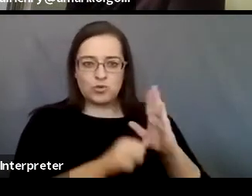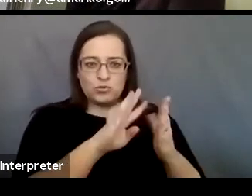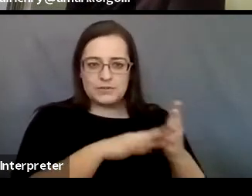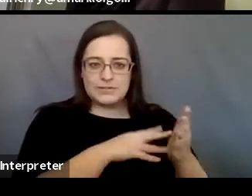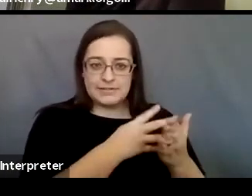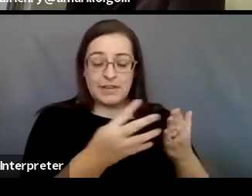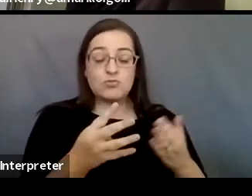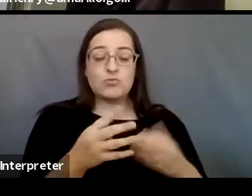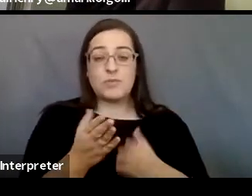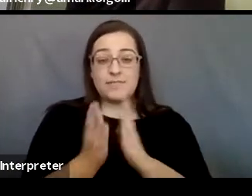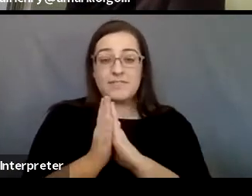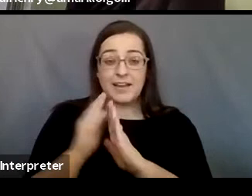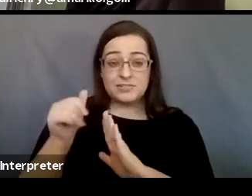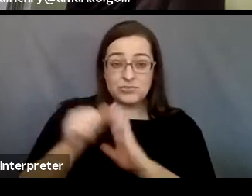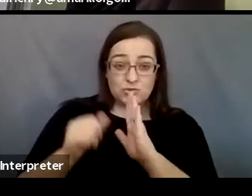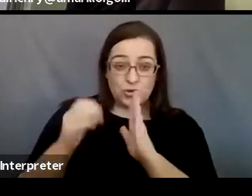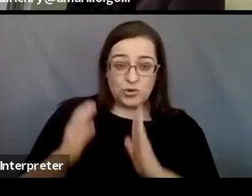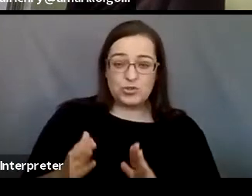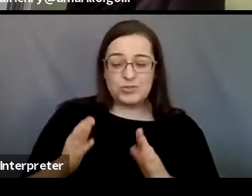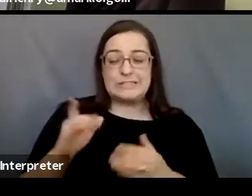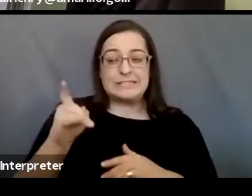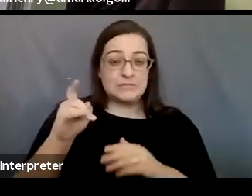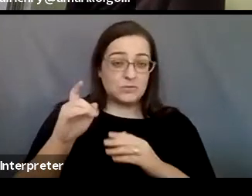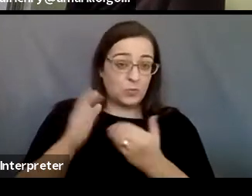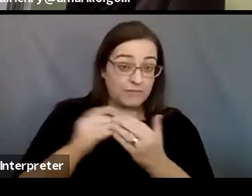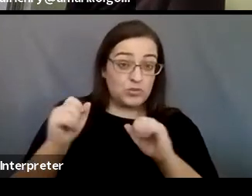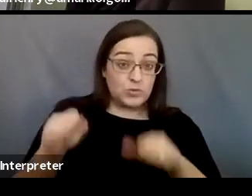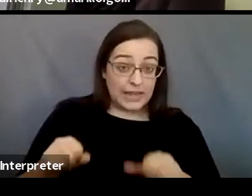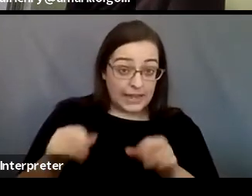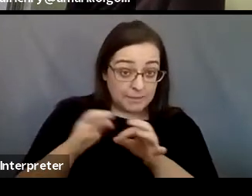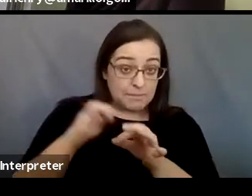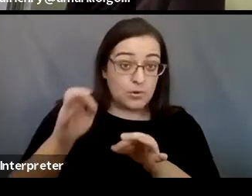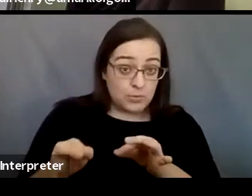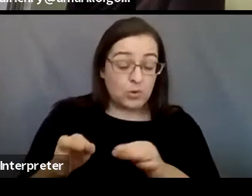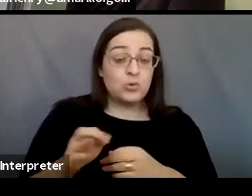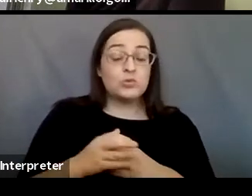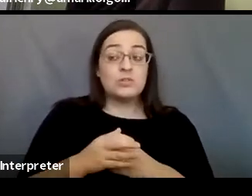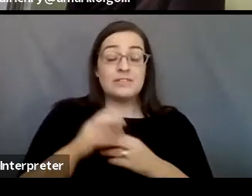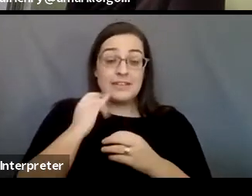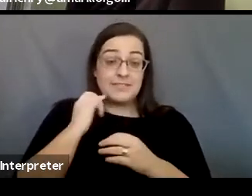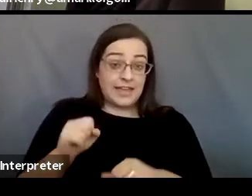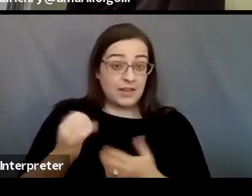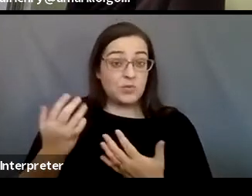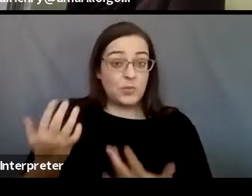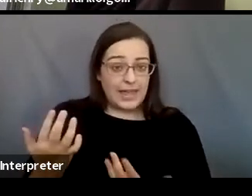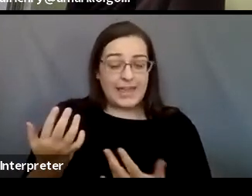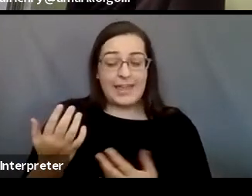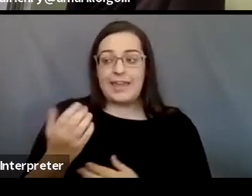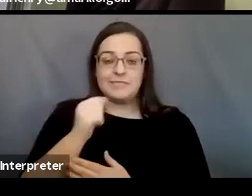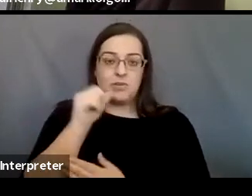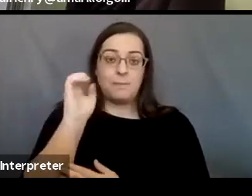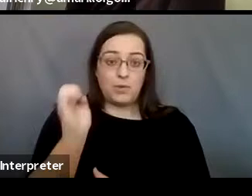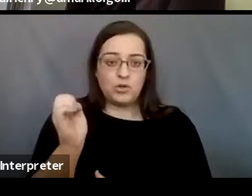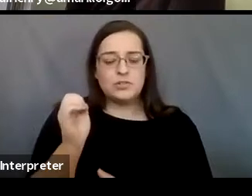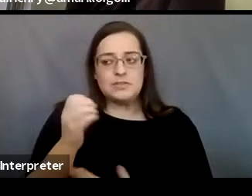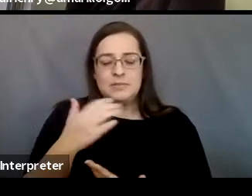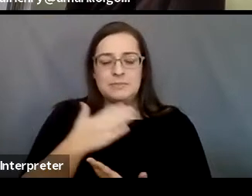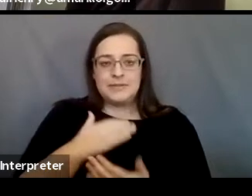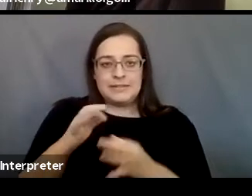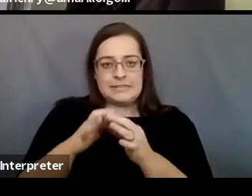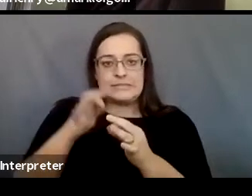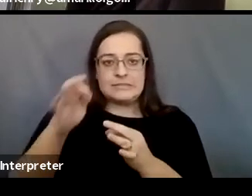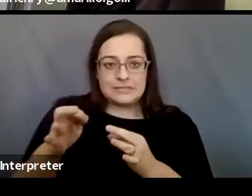We have asked our surgeons to attempt to postpone and push off any surgeries that are not absolutely essential at